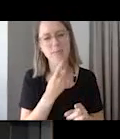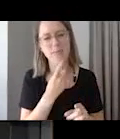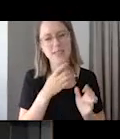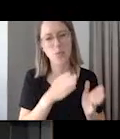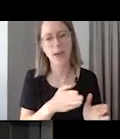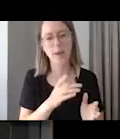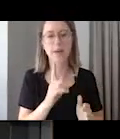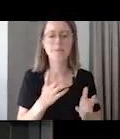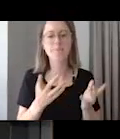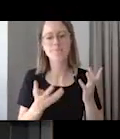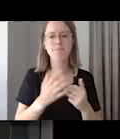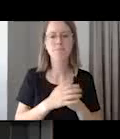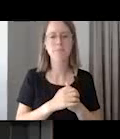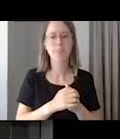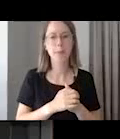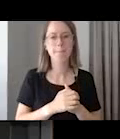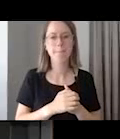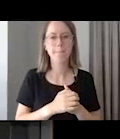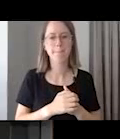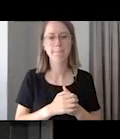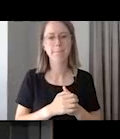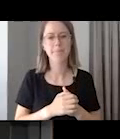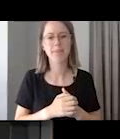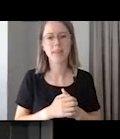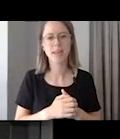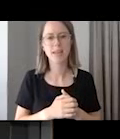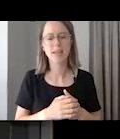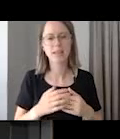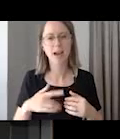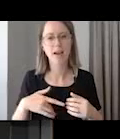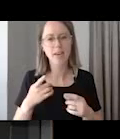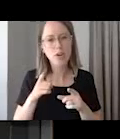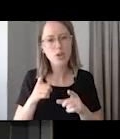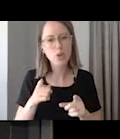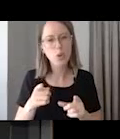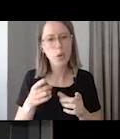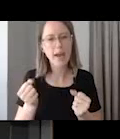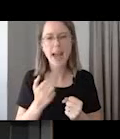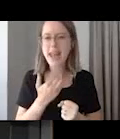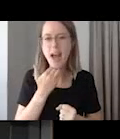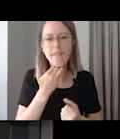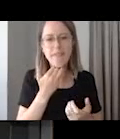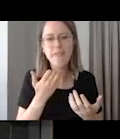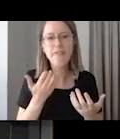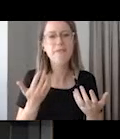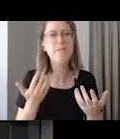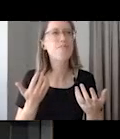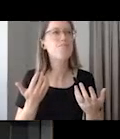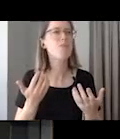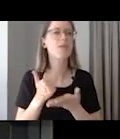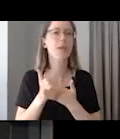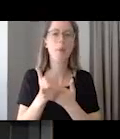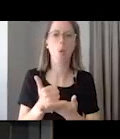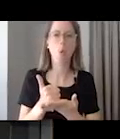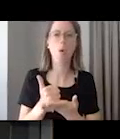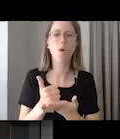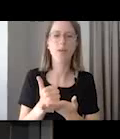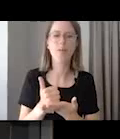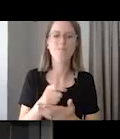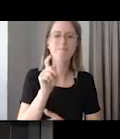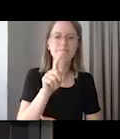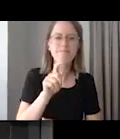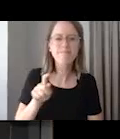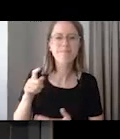and I don't want to impute that to them, but I think you've got enough support around